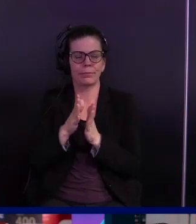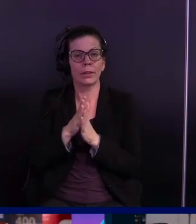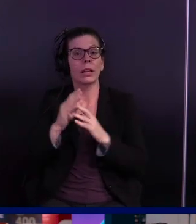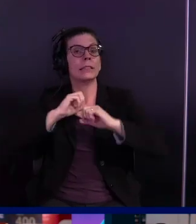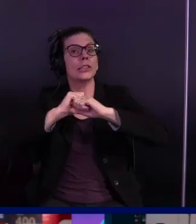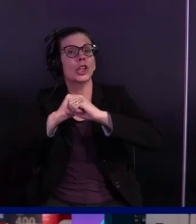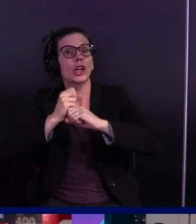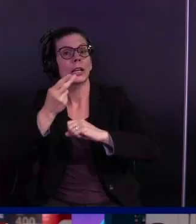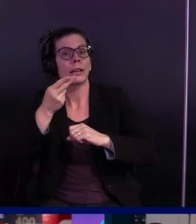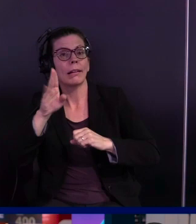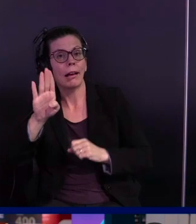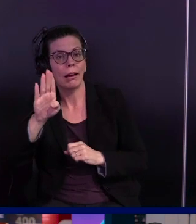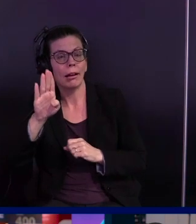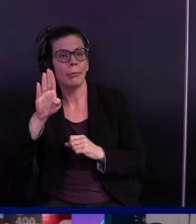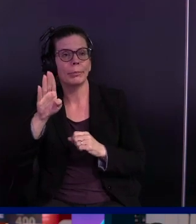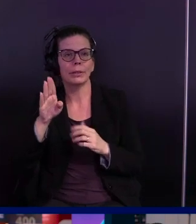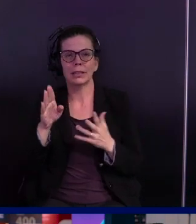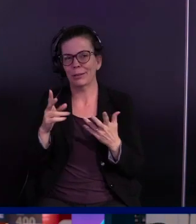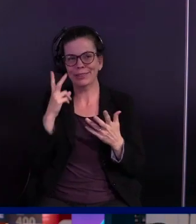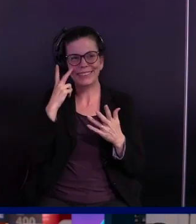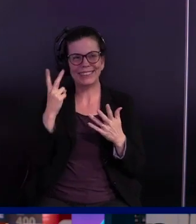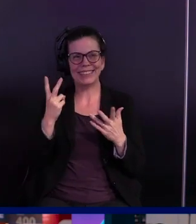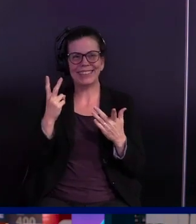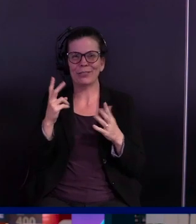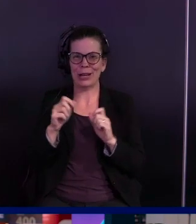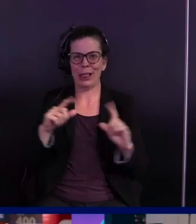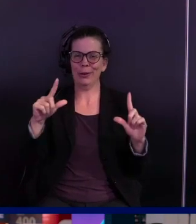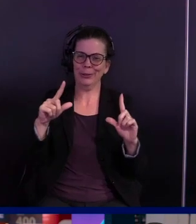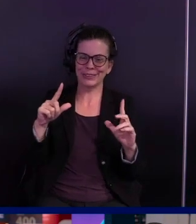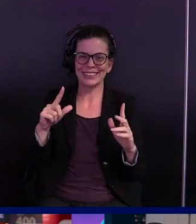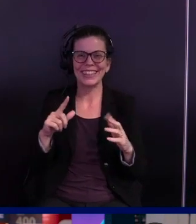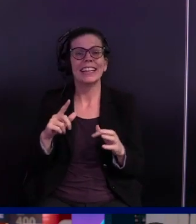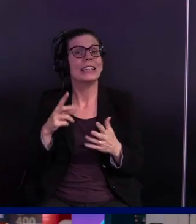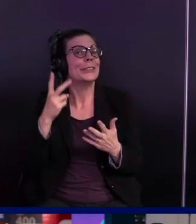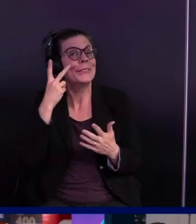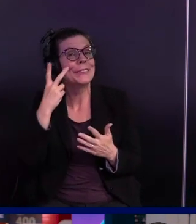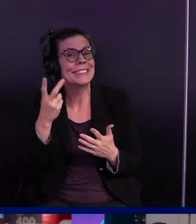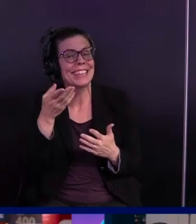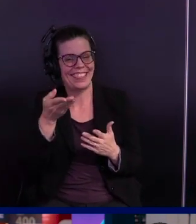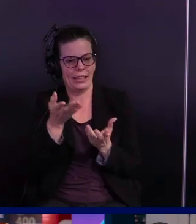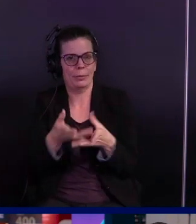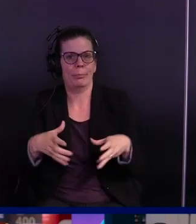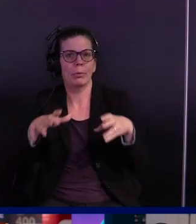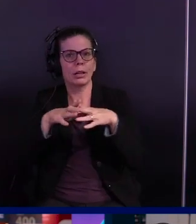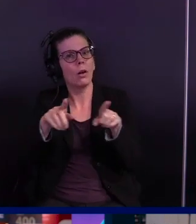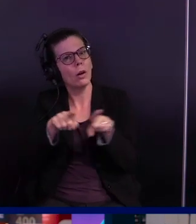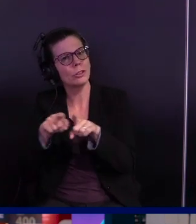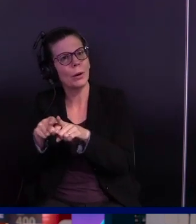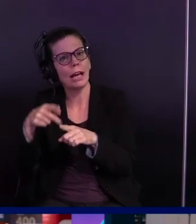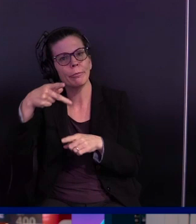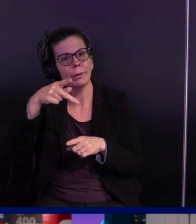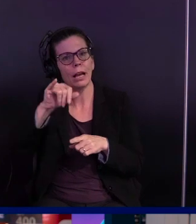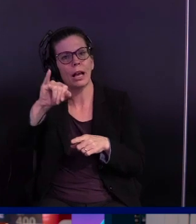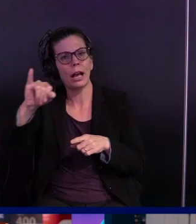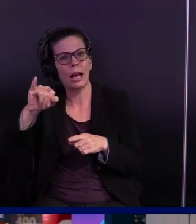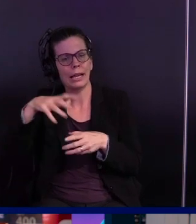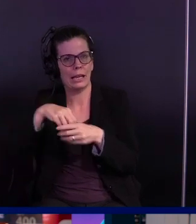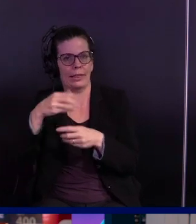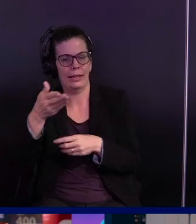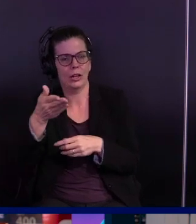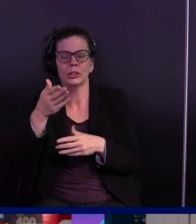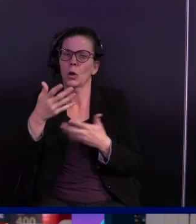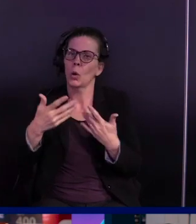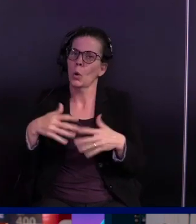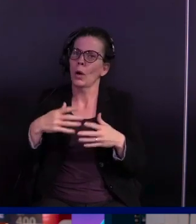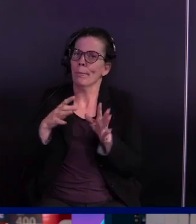Security Hub, and let's see when it loads, you can see that this bucket also has like PII in it, right? Which makes this even